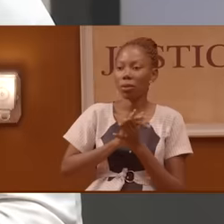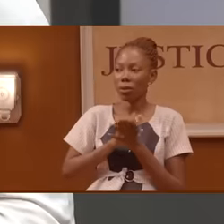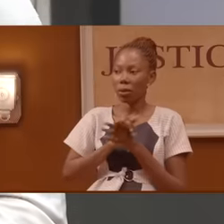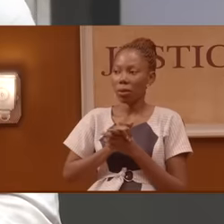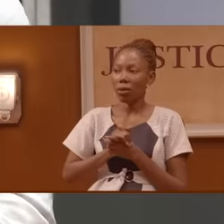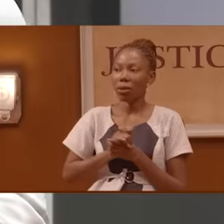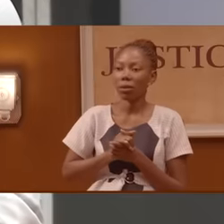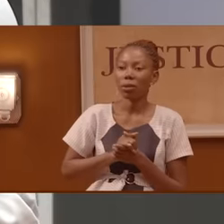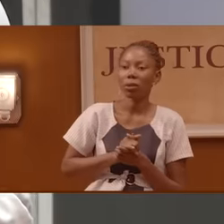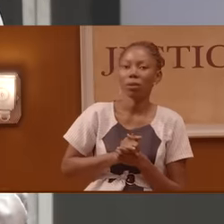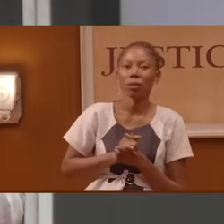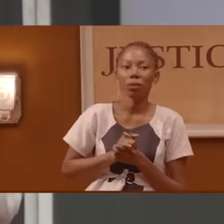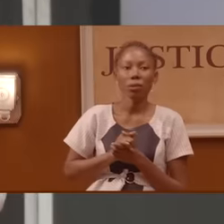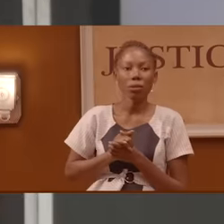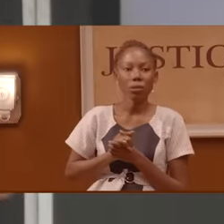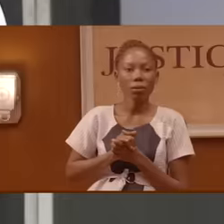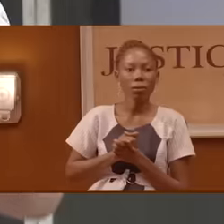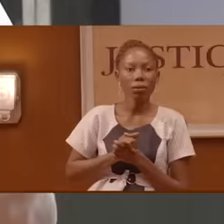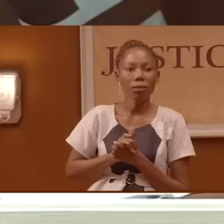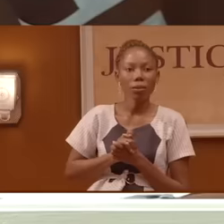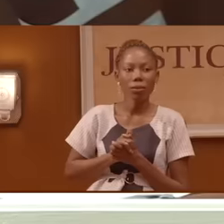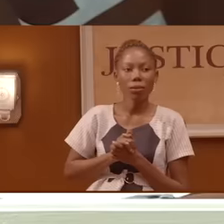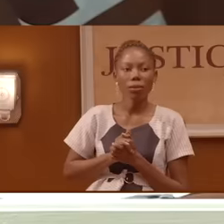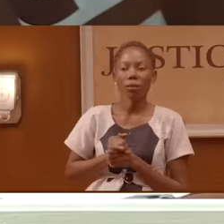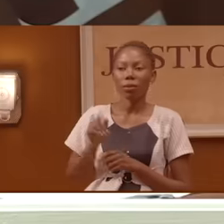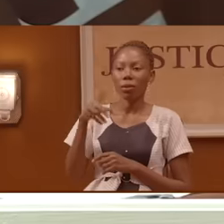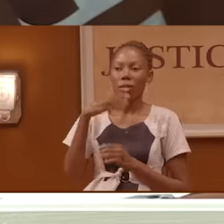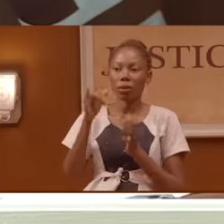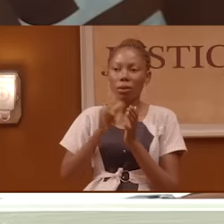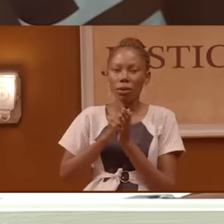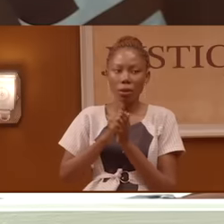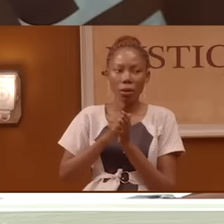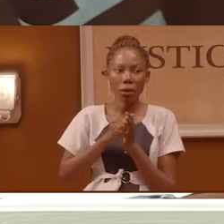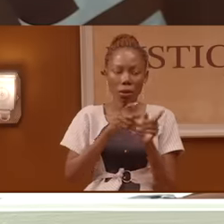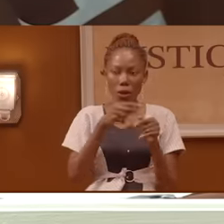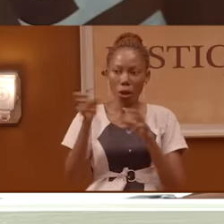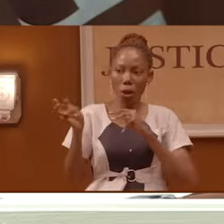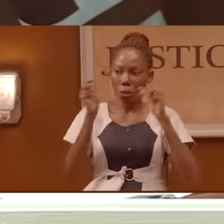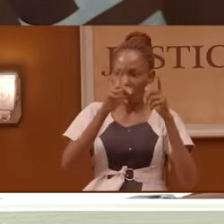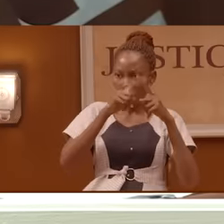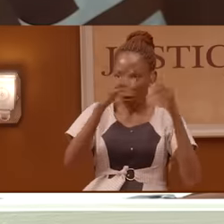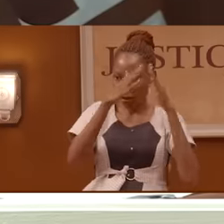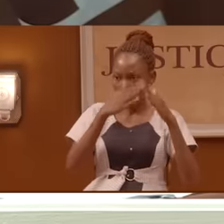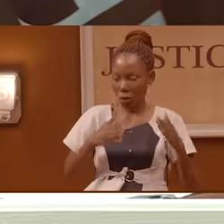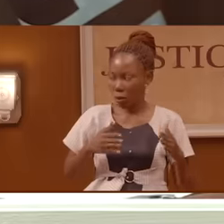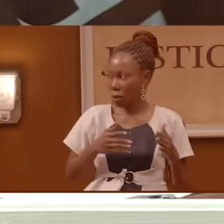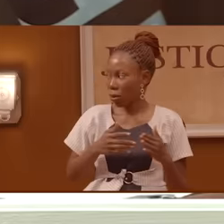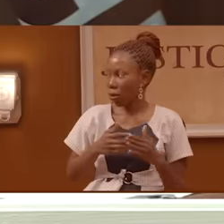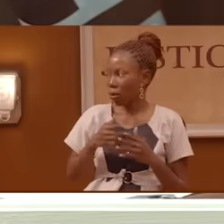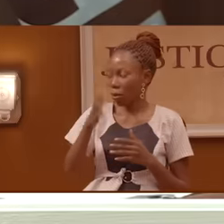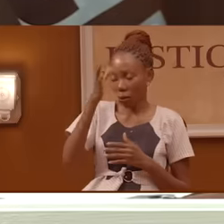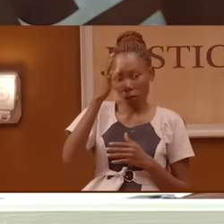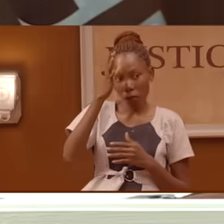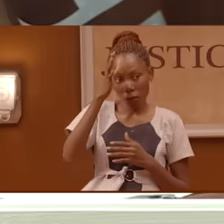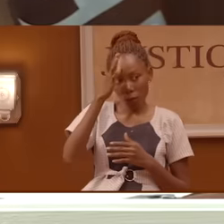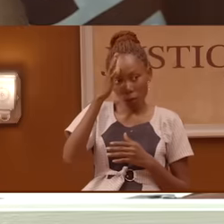apartment. But is he is being is there anybody living there? His father's apartment? Yes. His father is there. Okay,